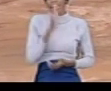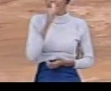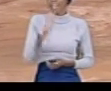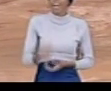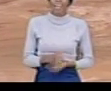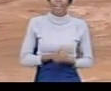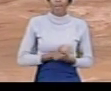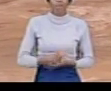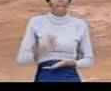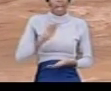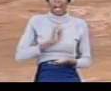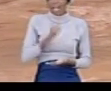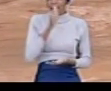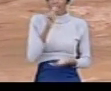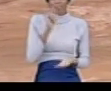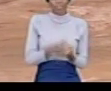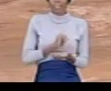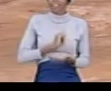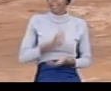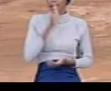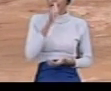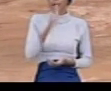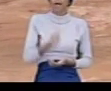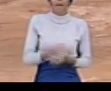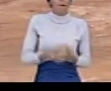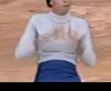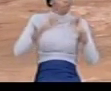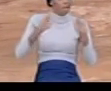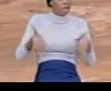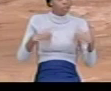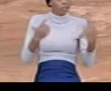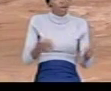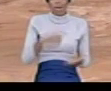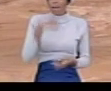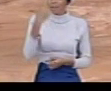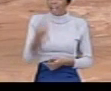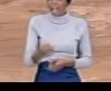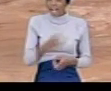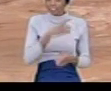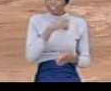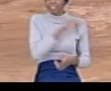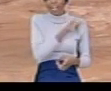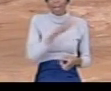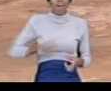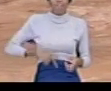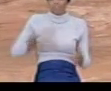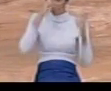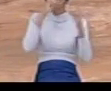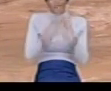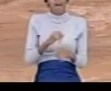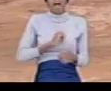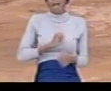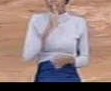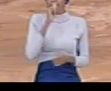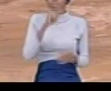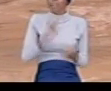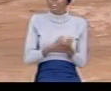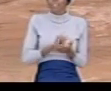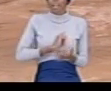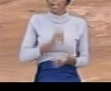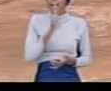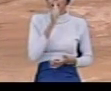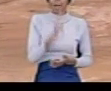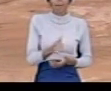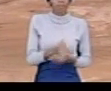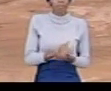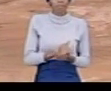I am, I am that I am. Go and tell Pharaoh, I am that I